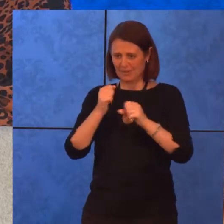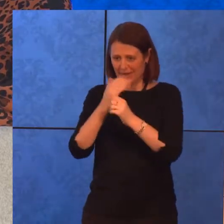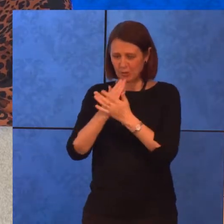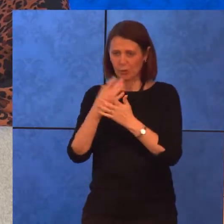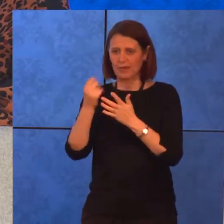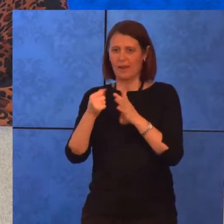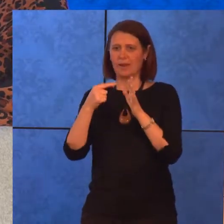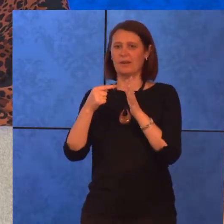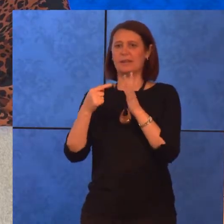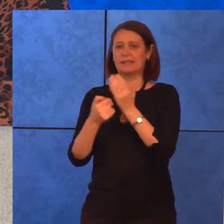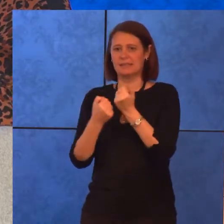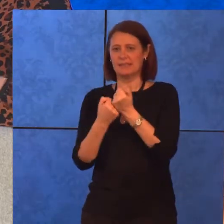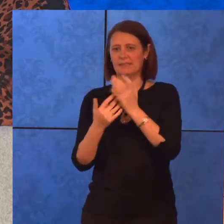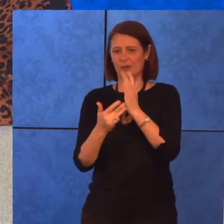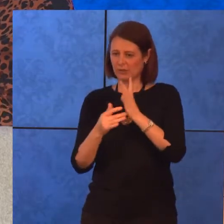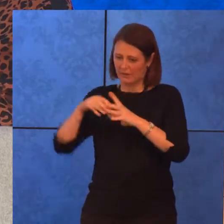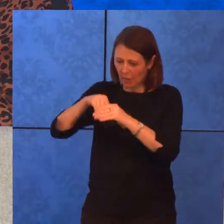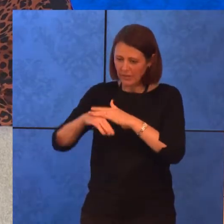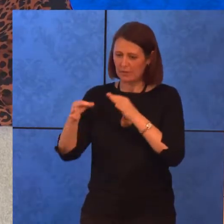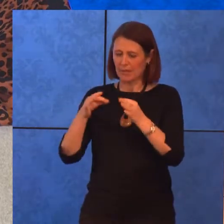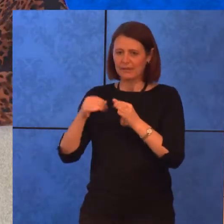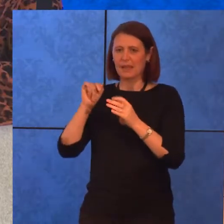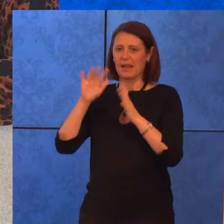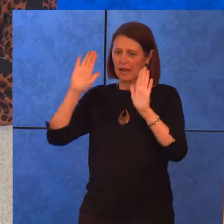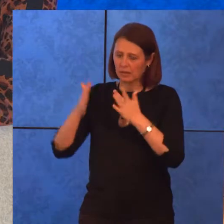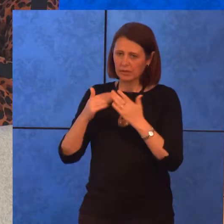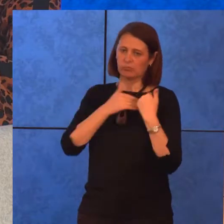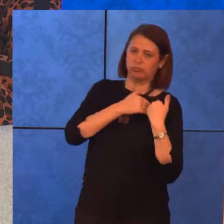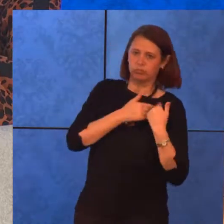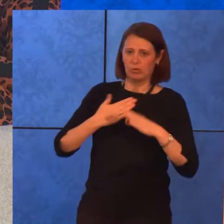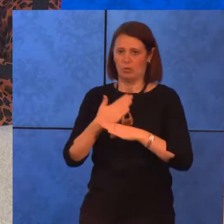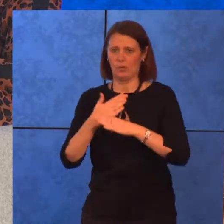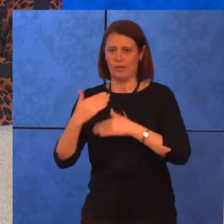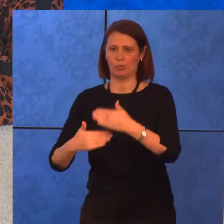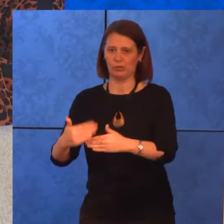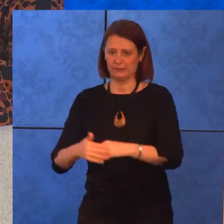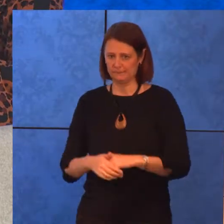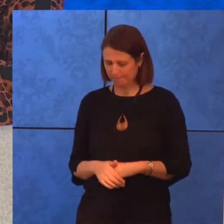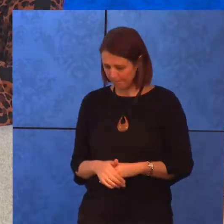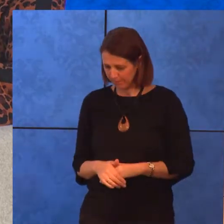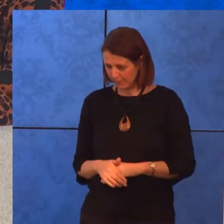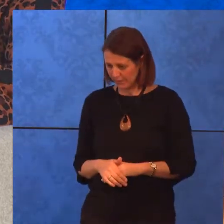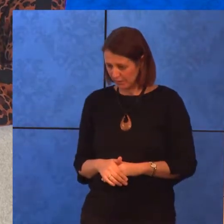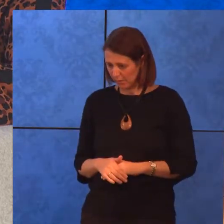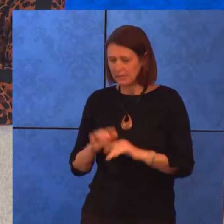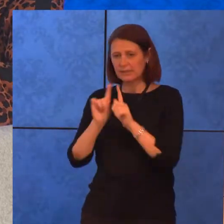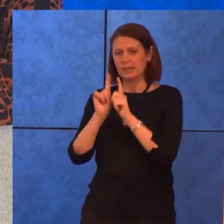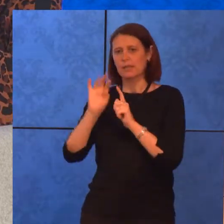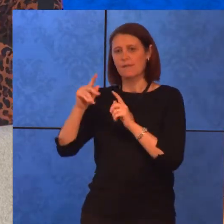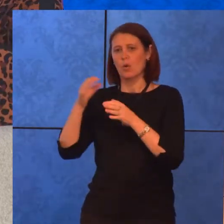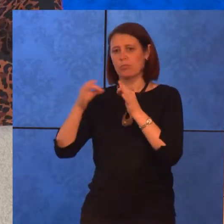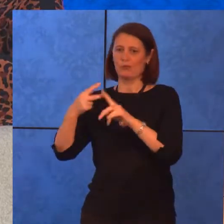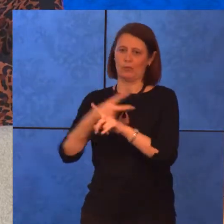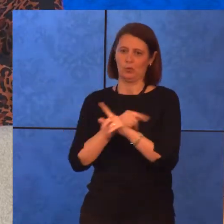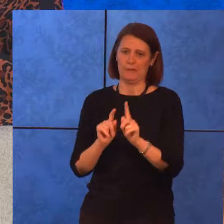into plans much more quickly and require less onerous processes. And so that's true as well of plan reviews. So